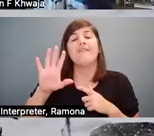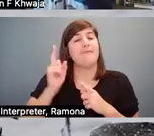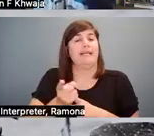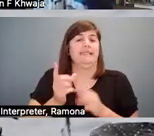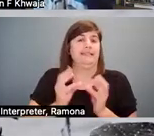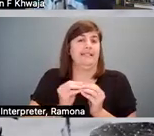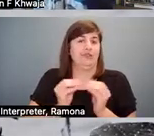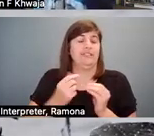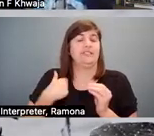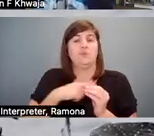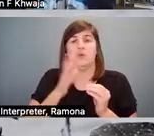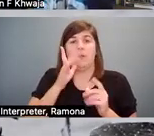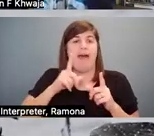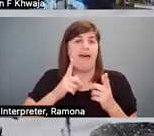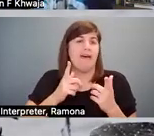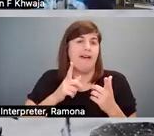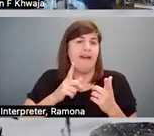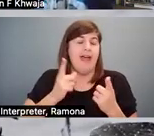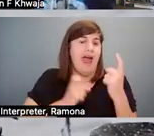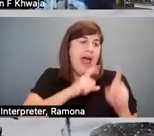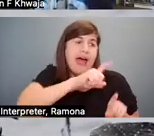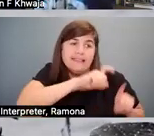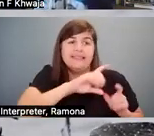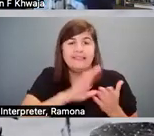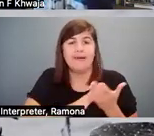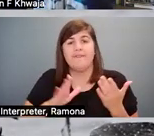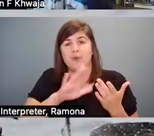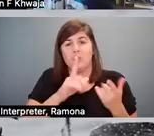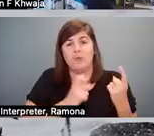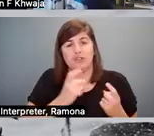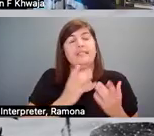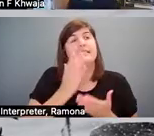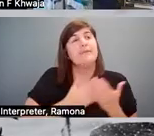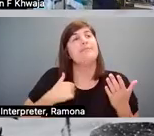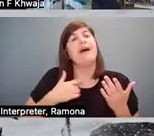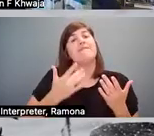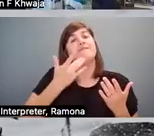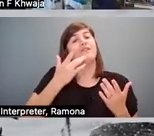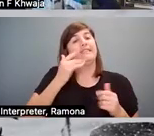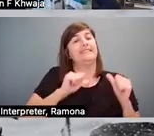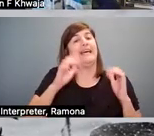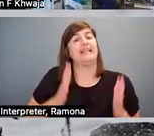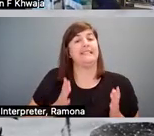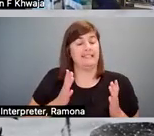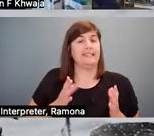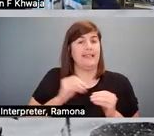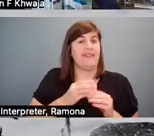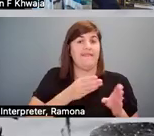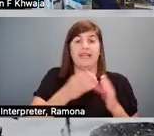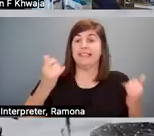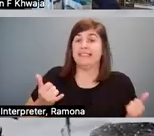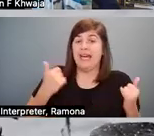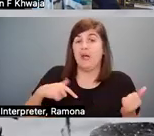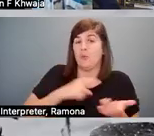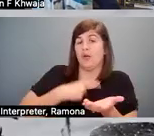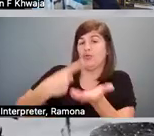be asking all of your questions of some of my favorite scientists and science communicators in the field. Today, we are going to be